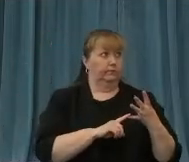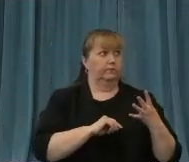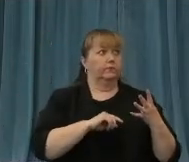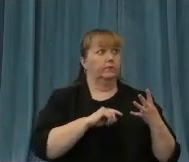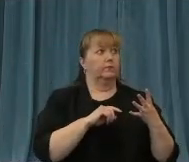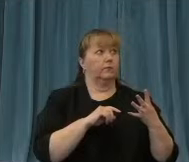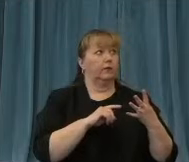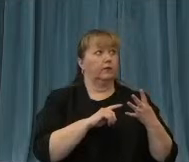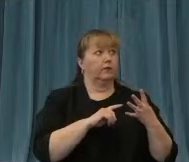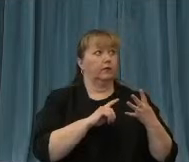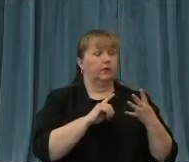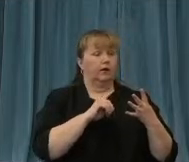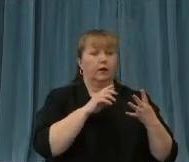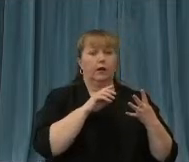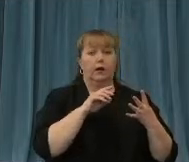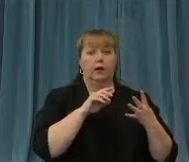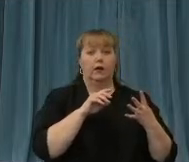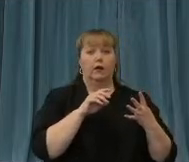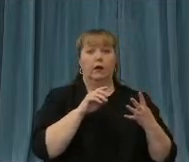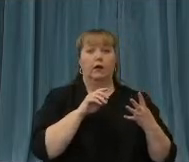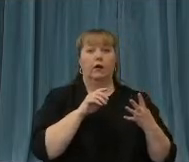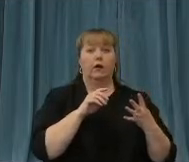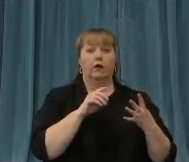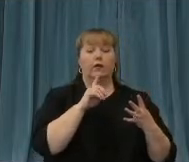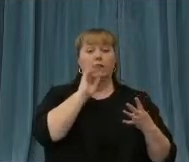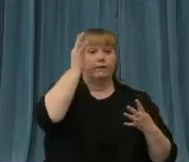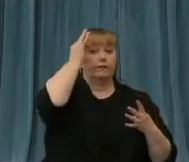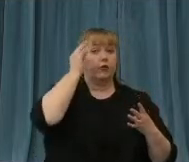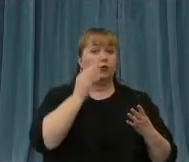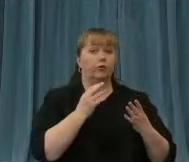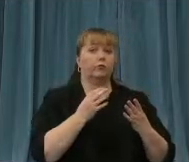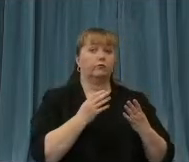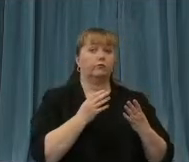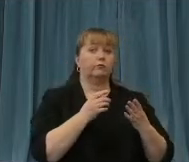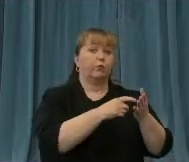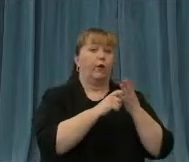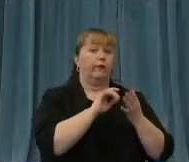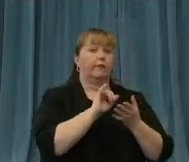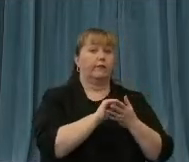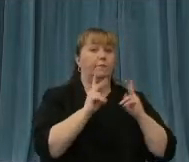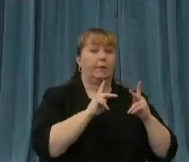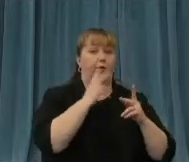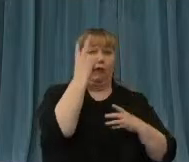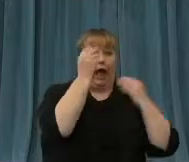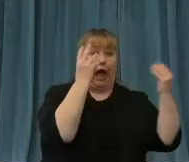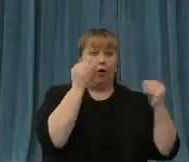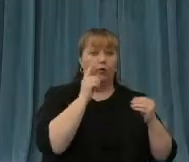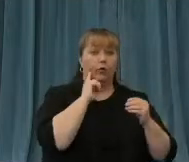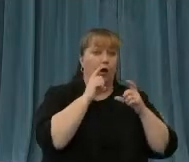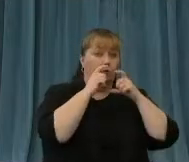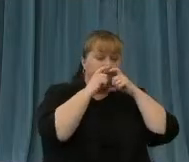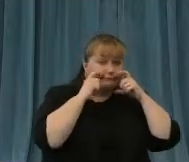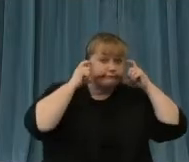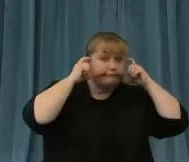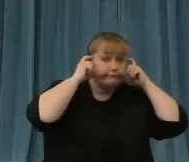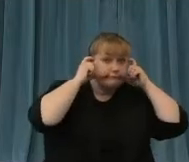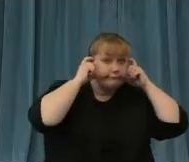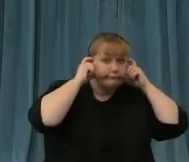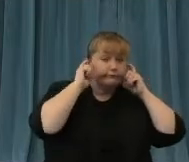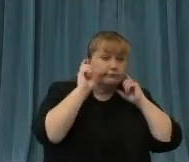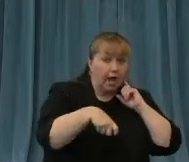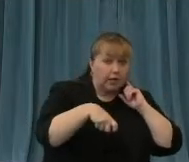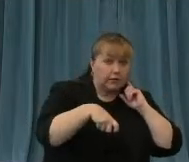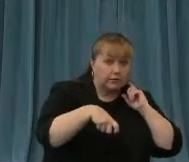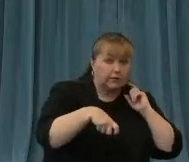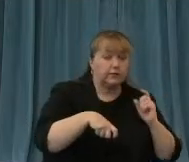have already issued guidance urging Nevadans to wear face coverings in public, and we are currently reviewing the possibility of